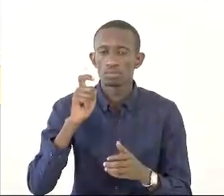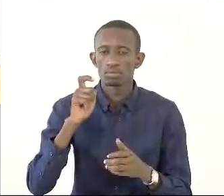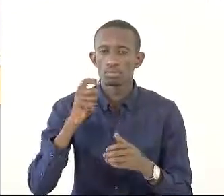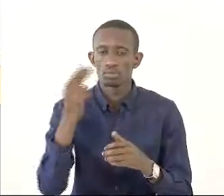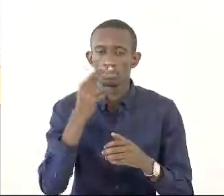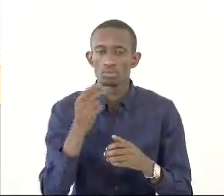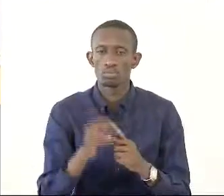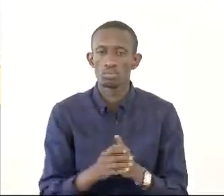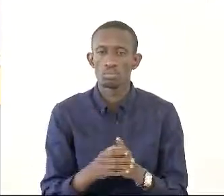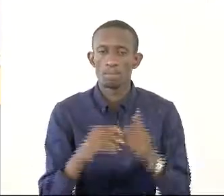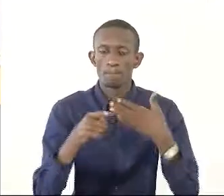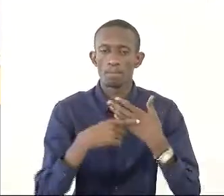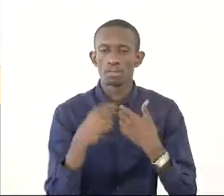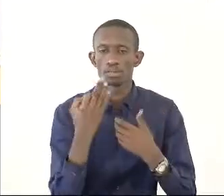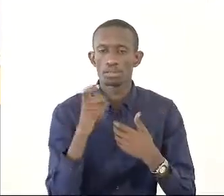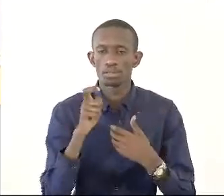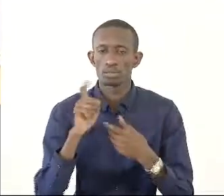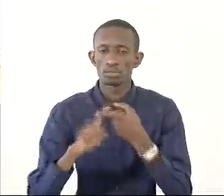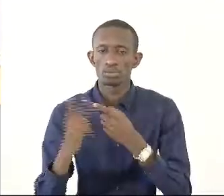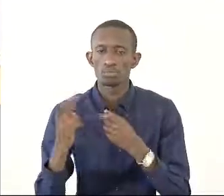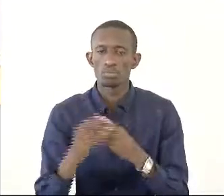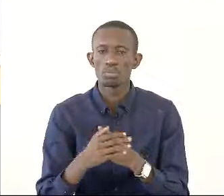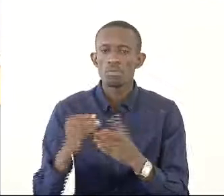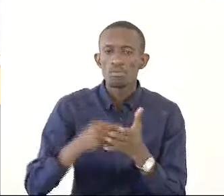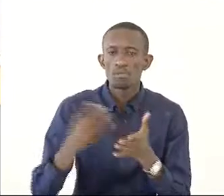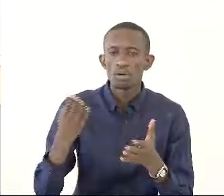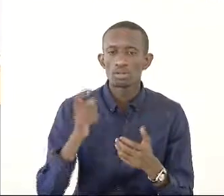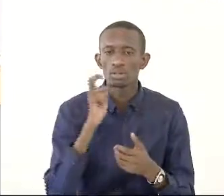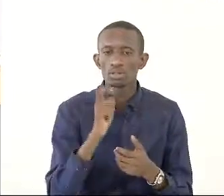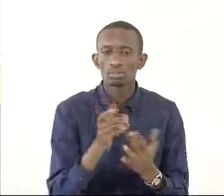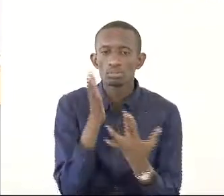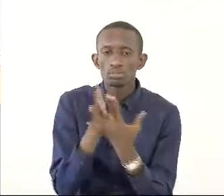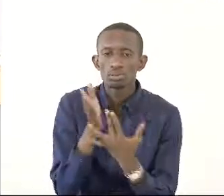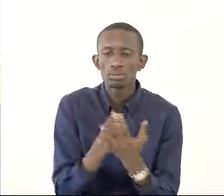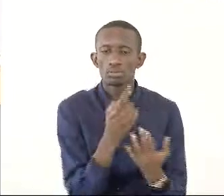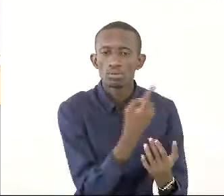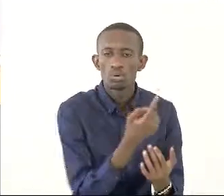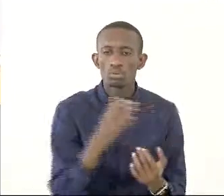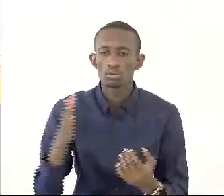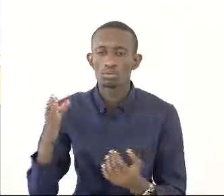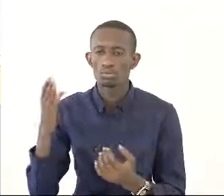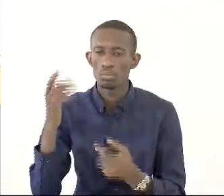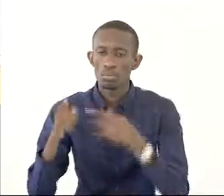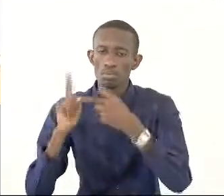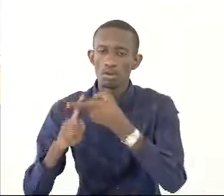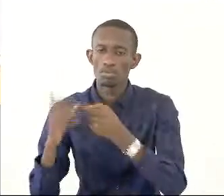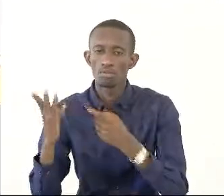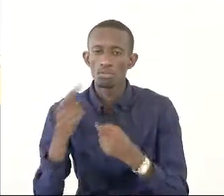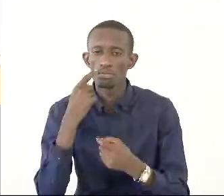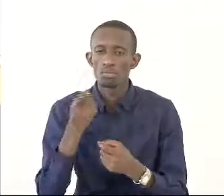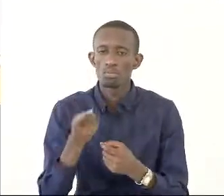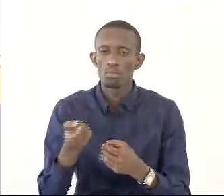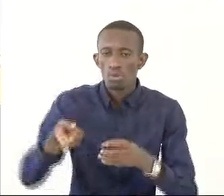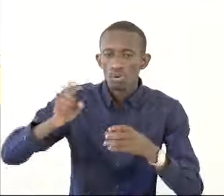for values of x between negative 1 and plus 4. You need to include 1.5 in your table